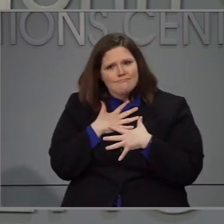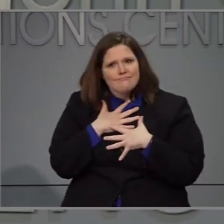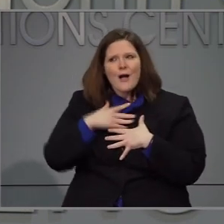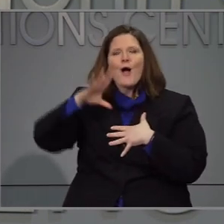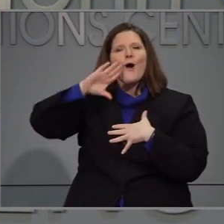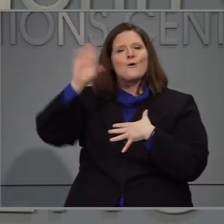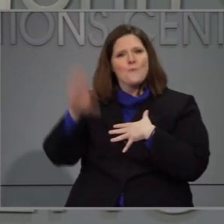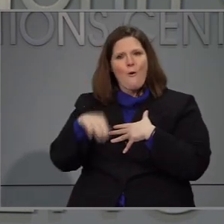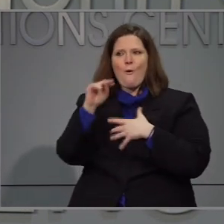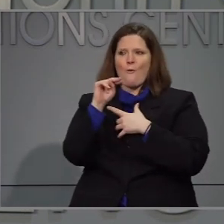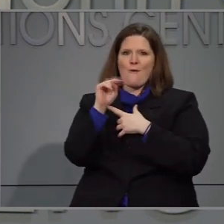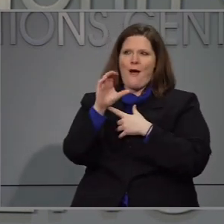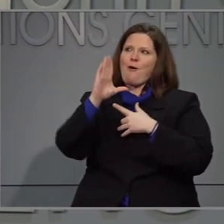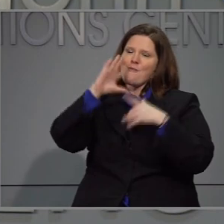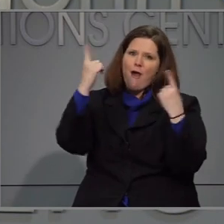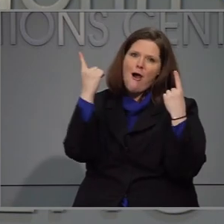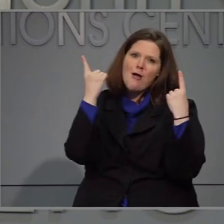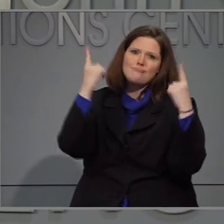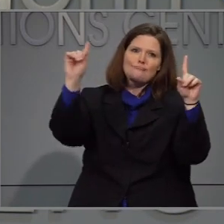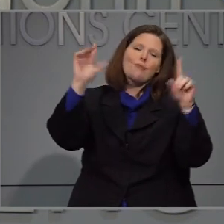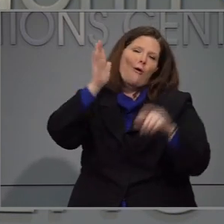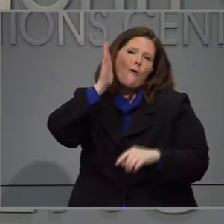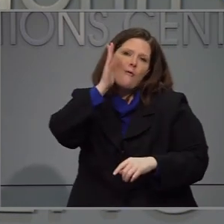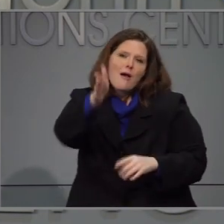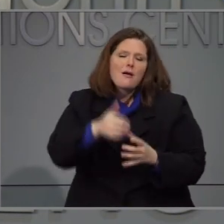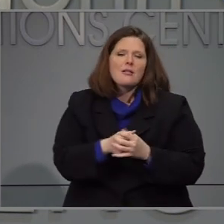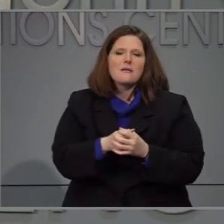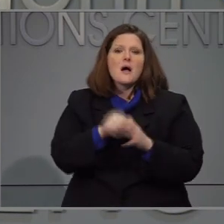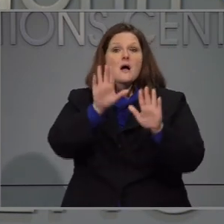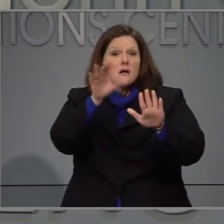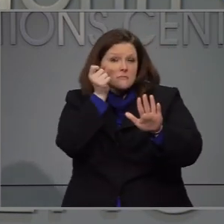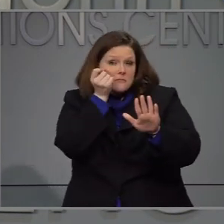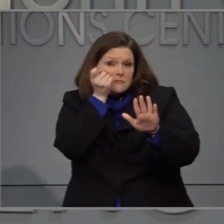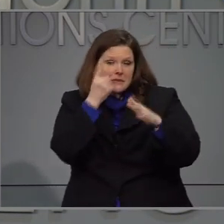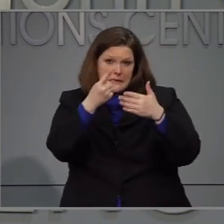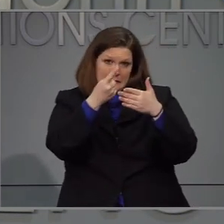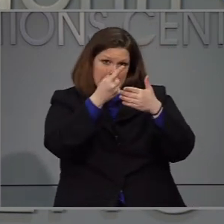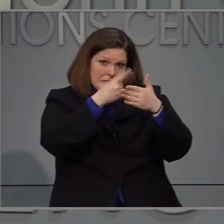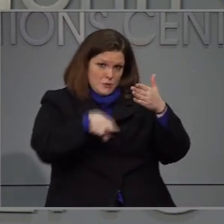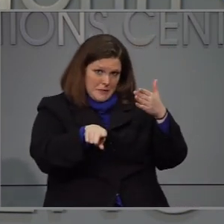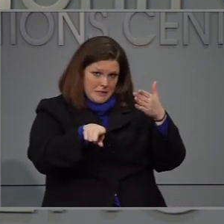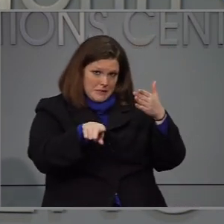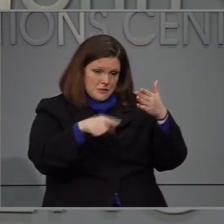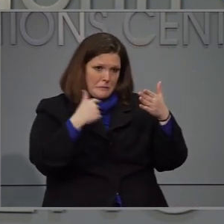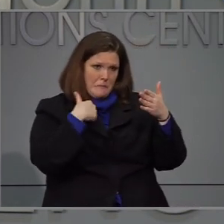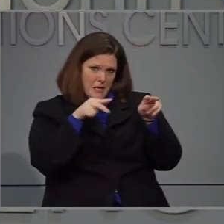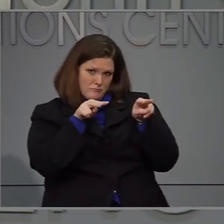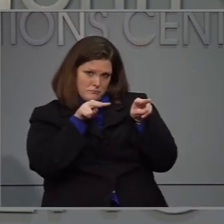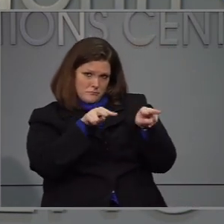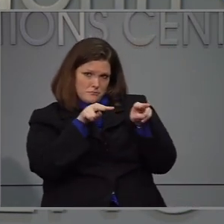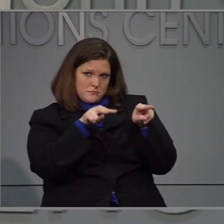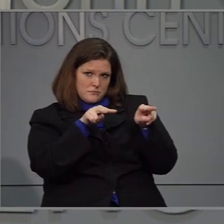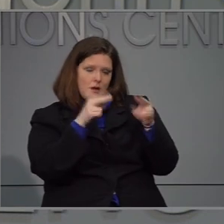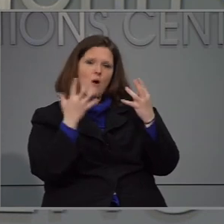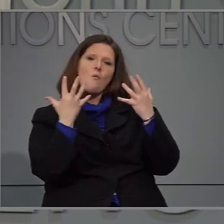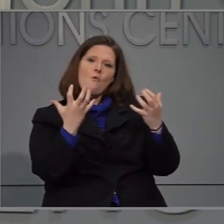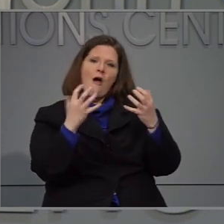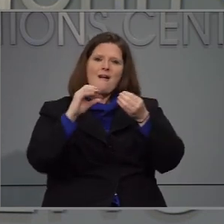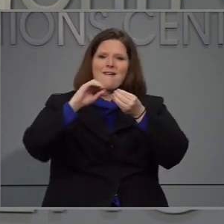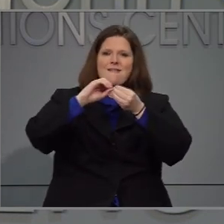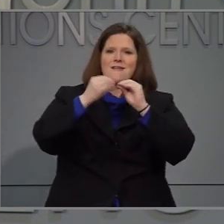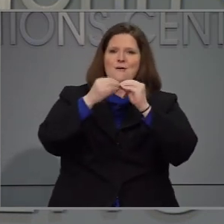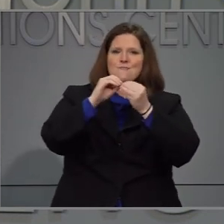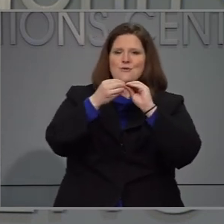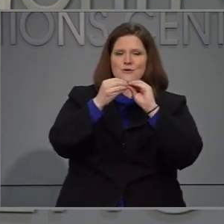better in the end. But as we get into next week, what I'm hopeful for is that our trends will be